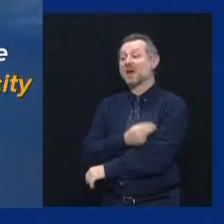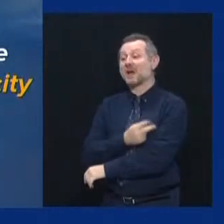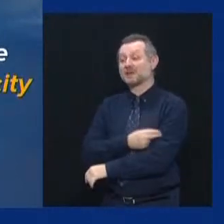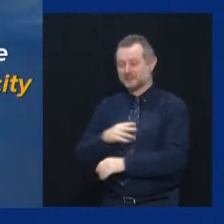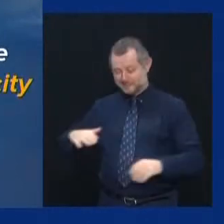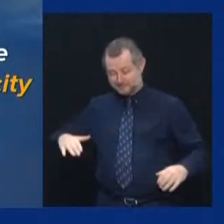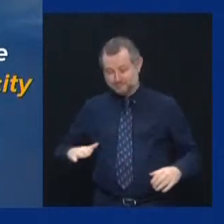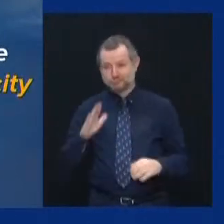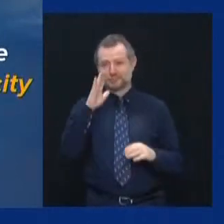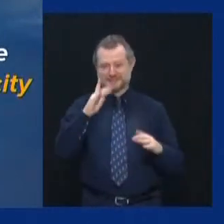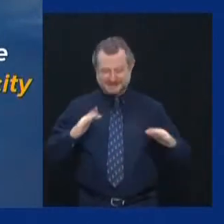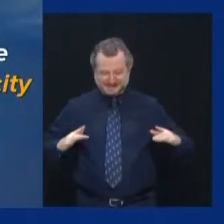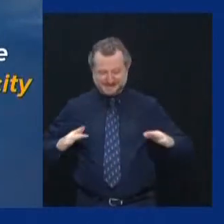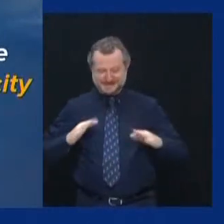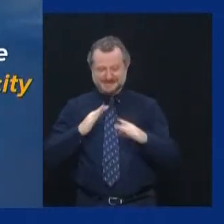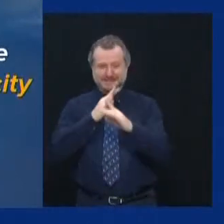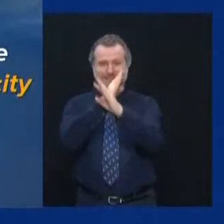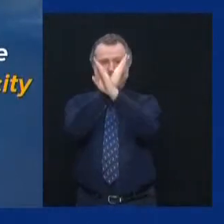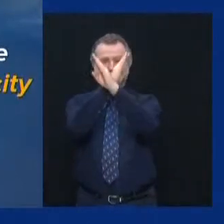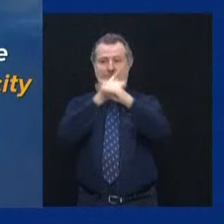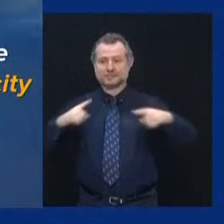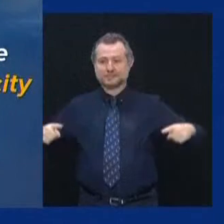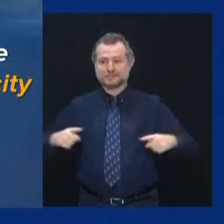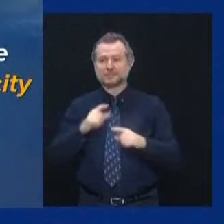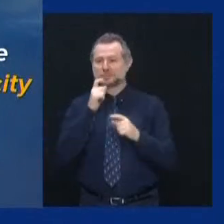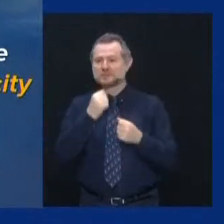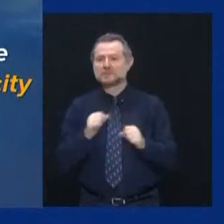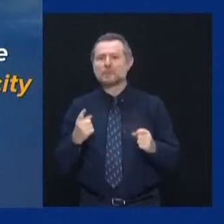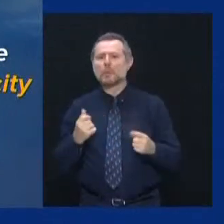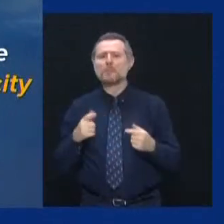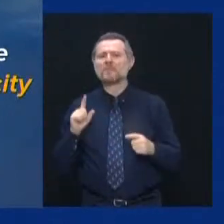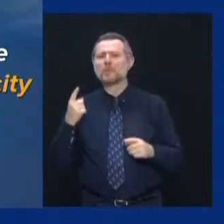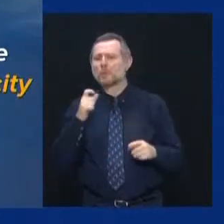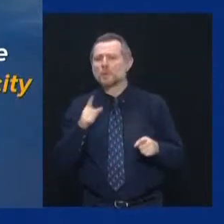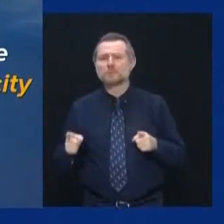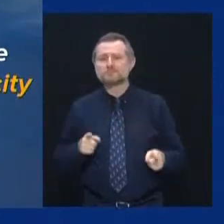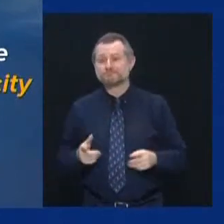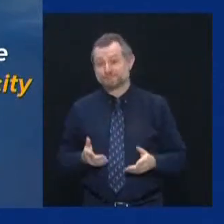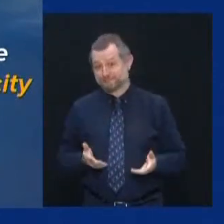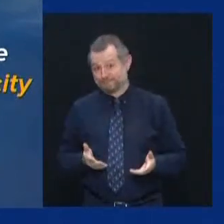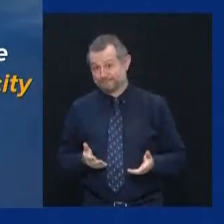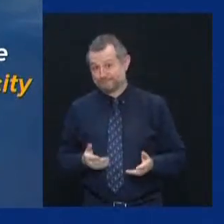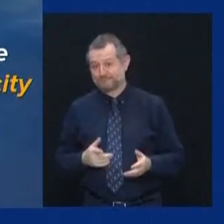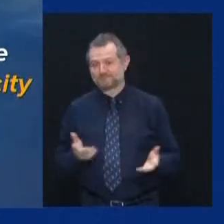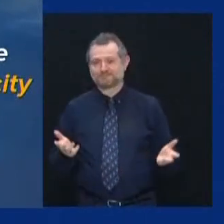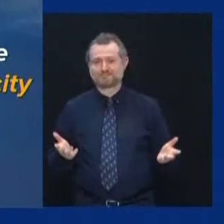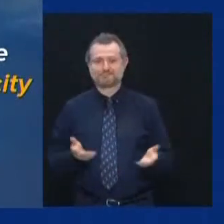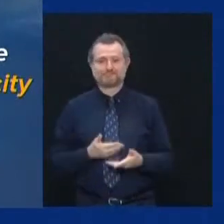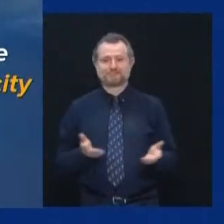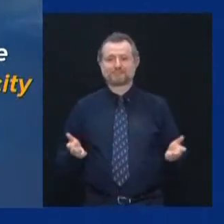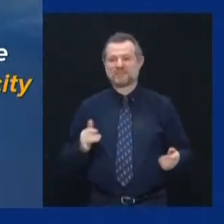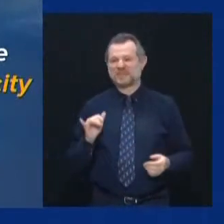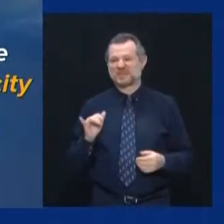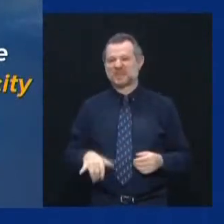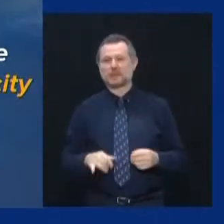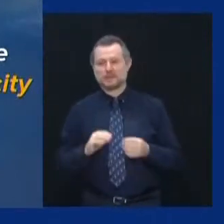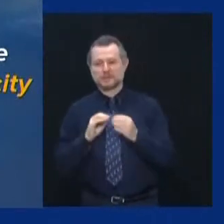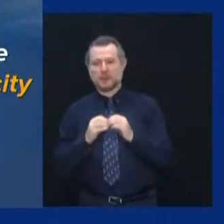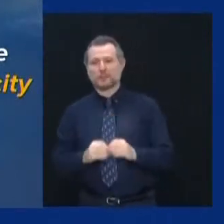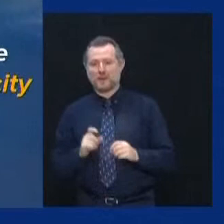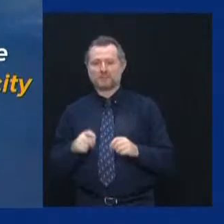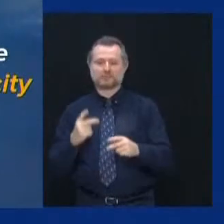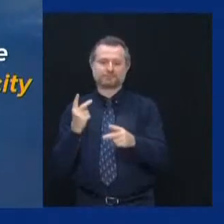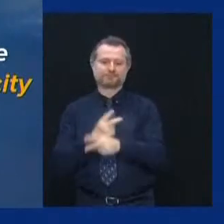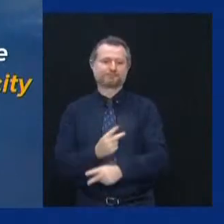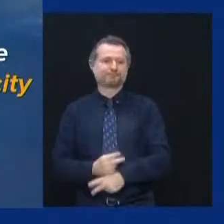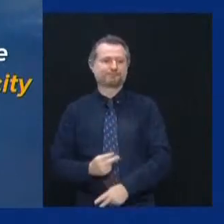up, and who wins. That's the whole predictive equation going forward.